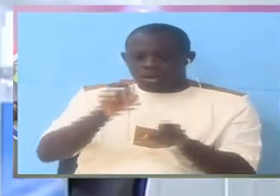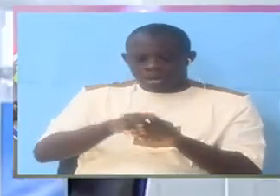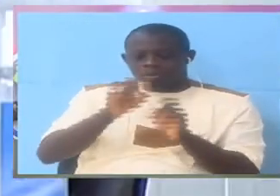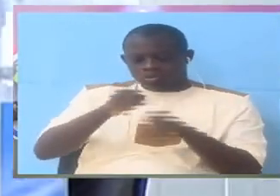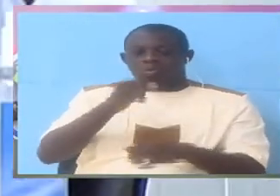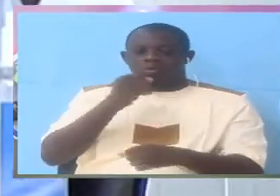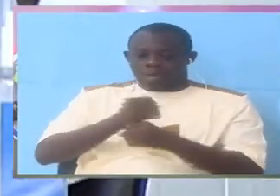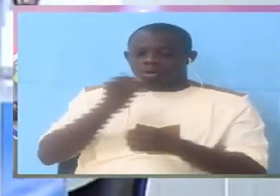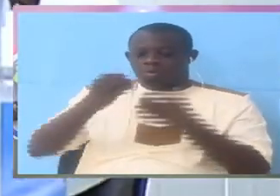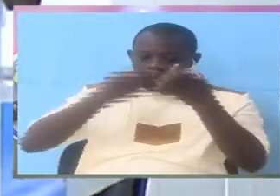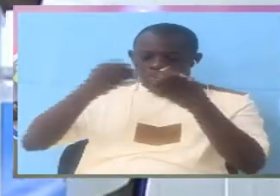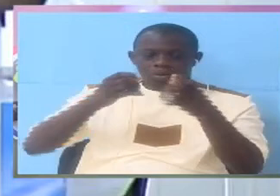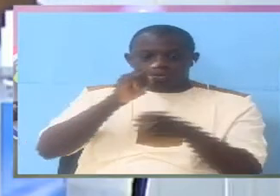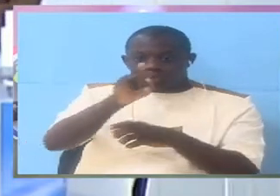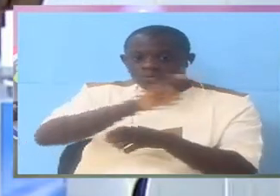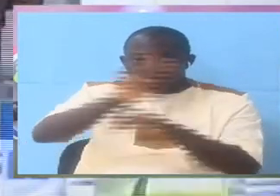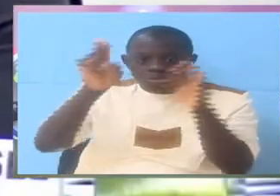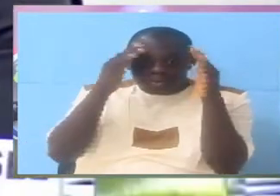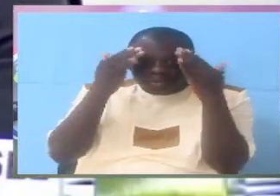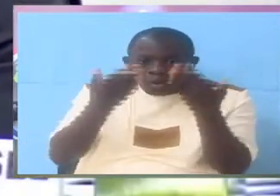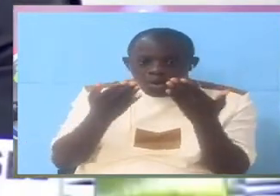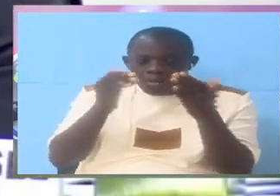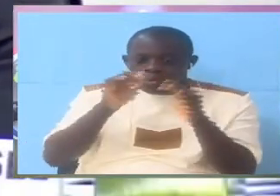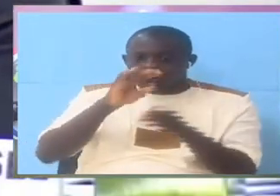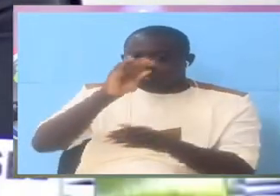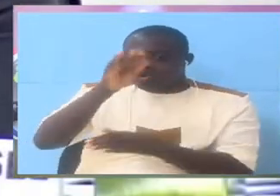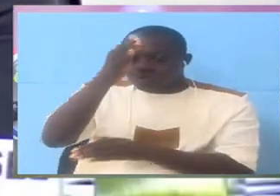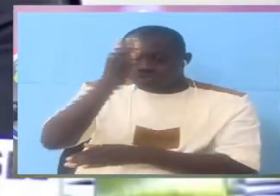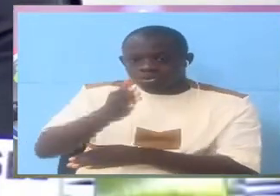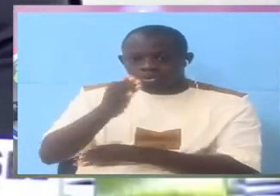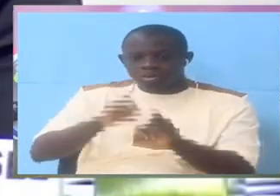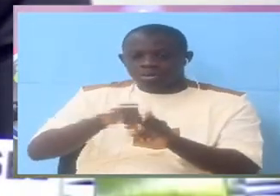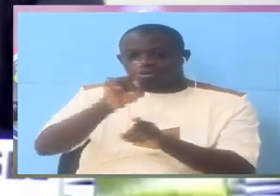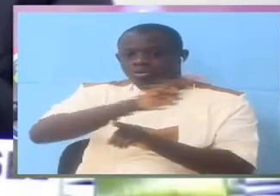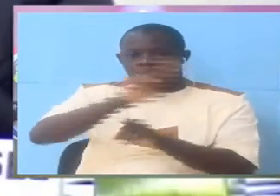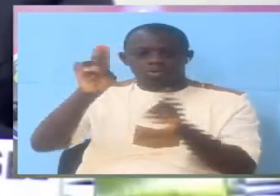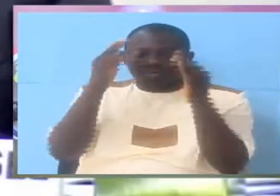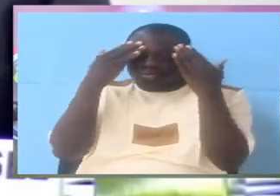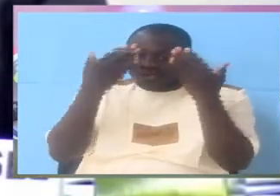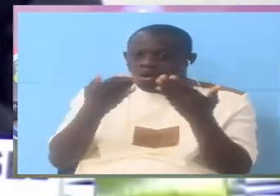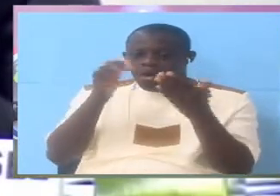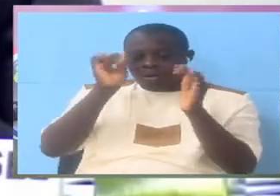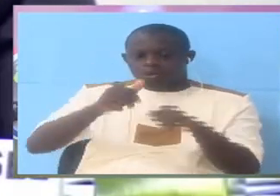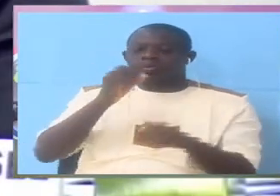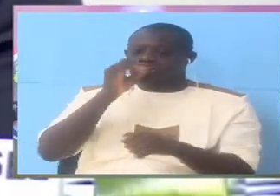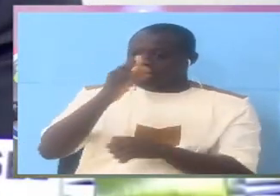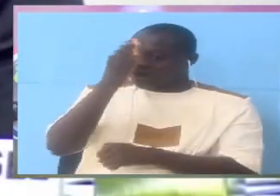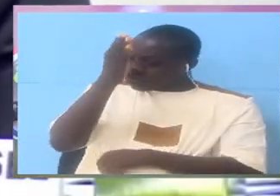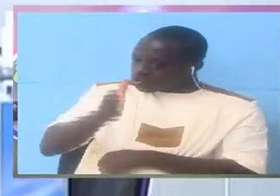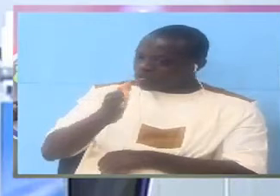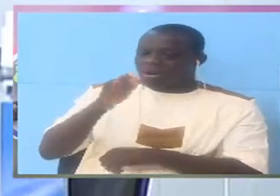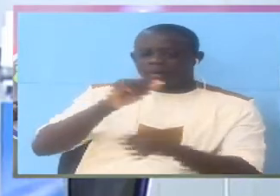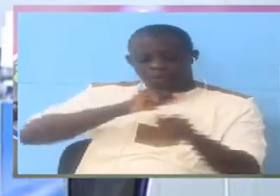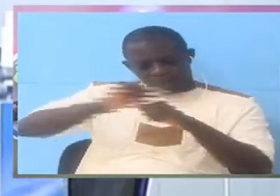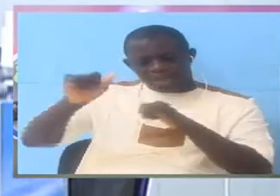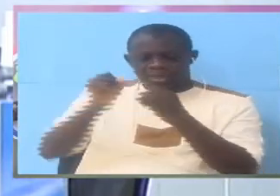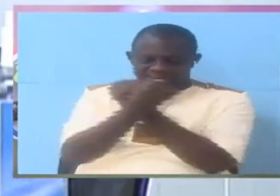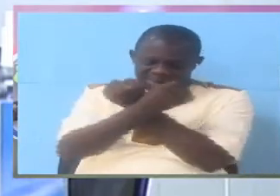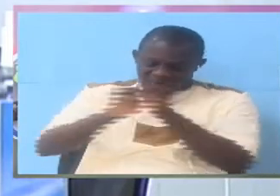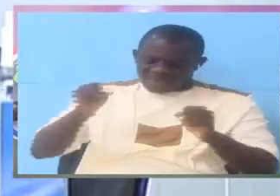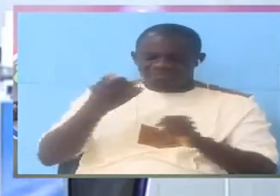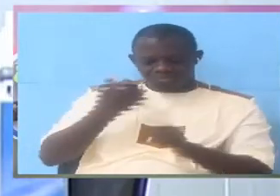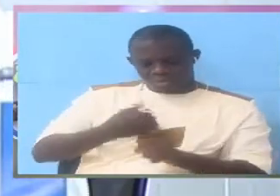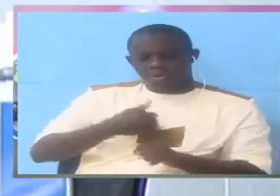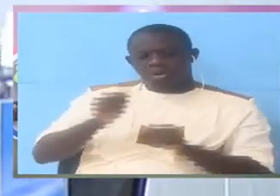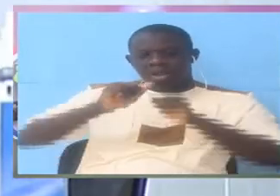You didn't know that you could speak the truth. You didn't know that you could say the truth to save people's lives. You are not up at